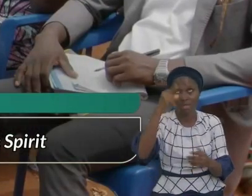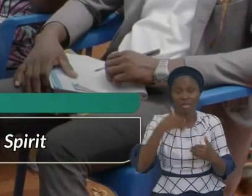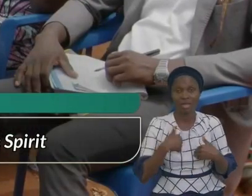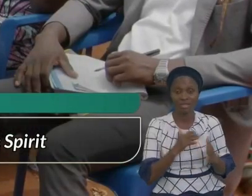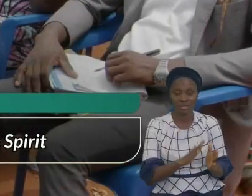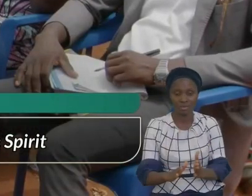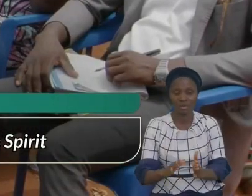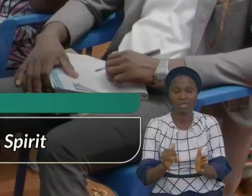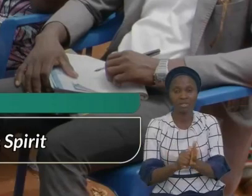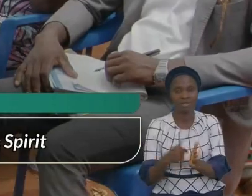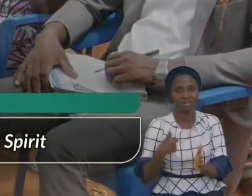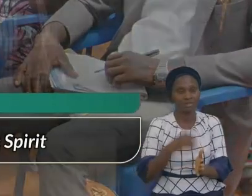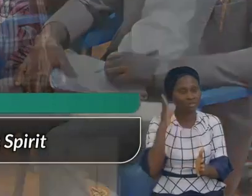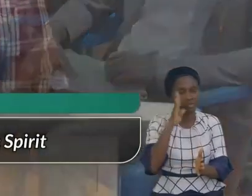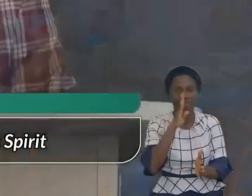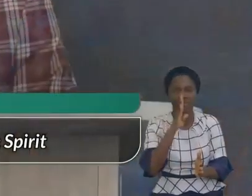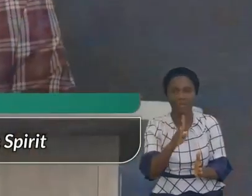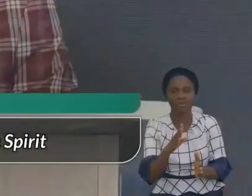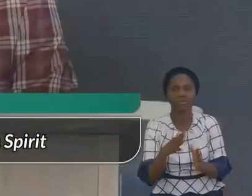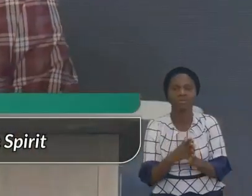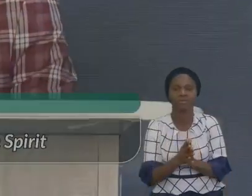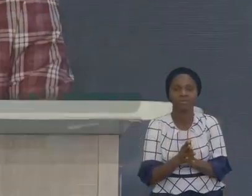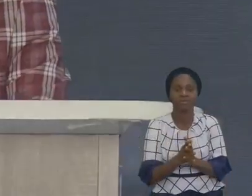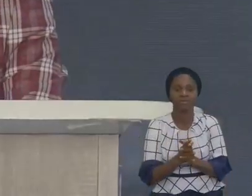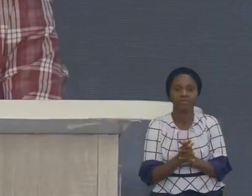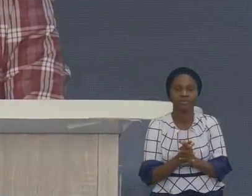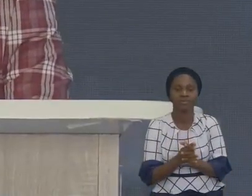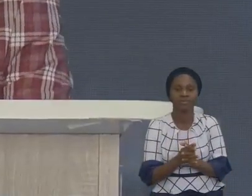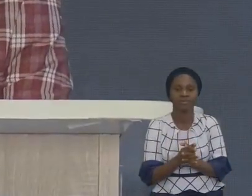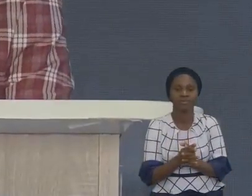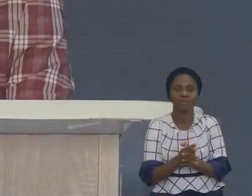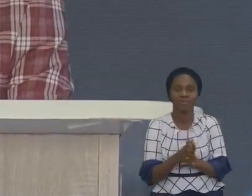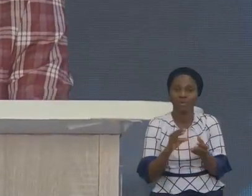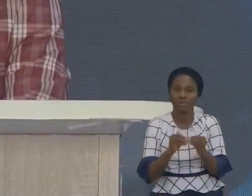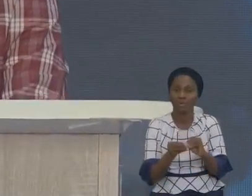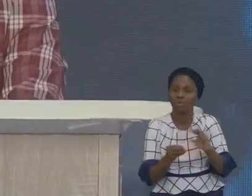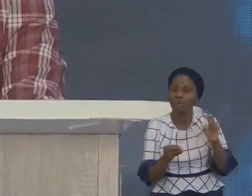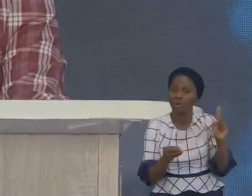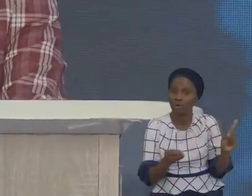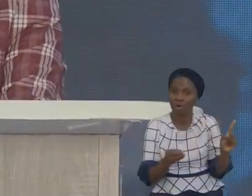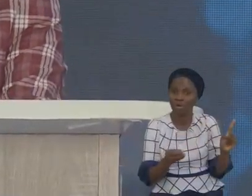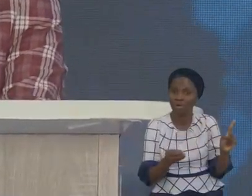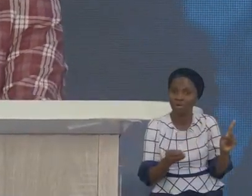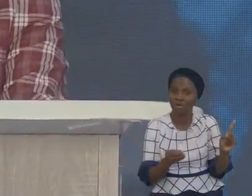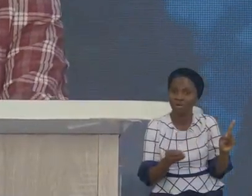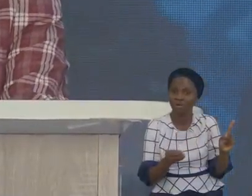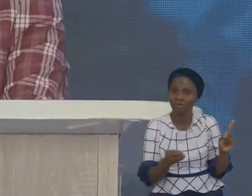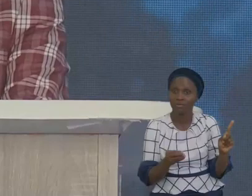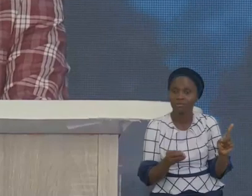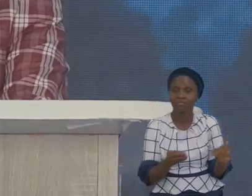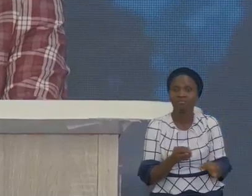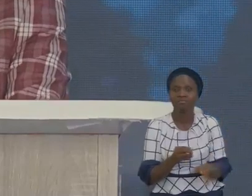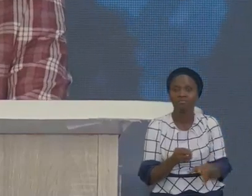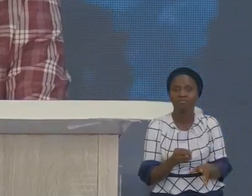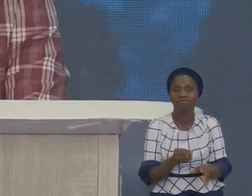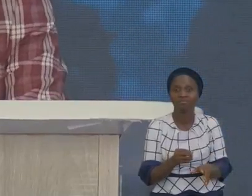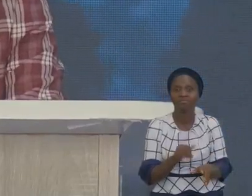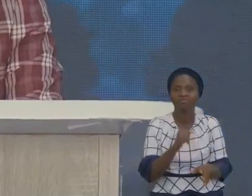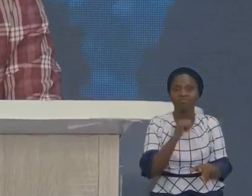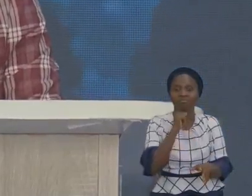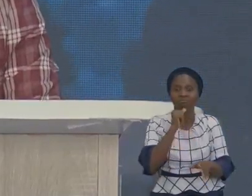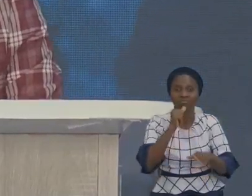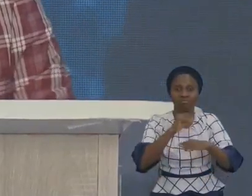Number one, when he's satisfied with where we've been, just merry